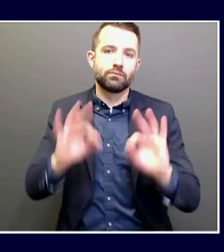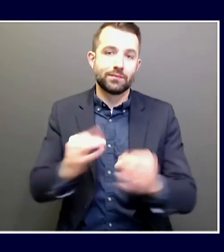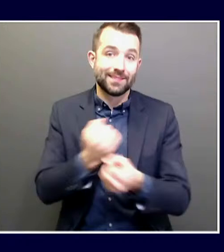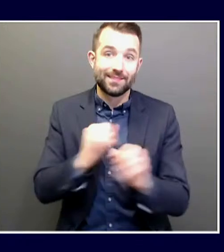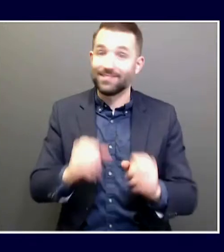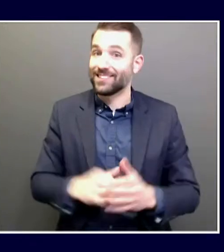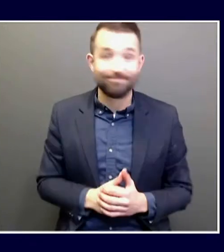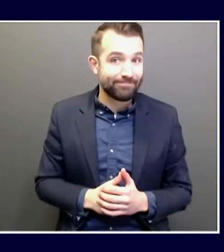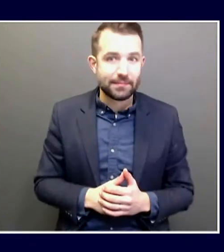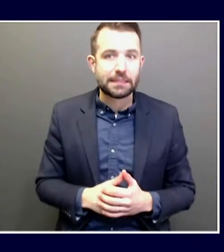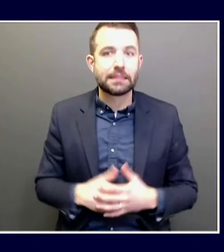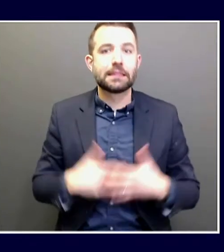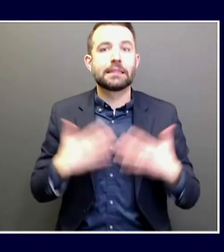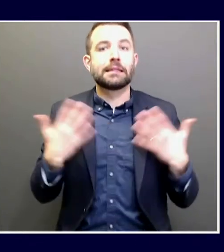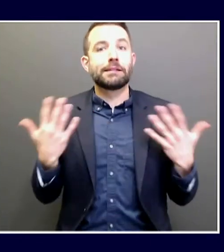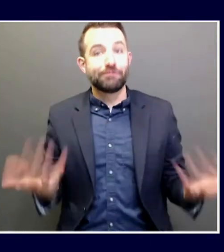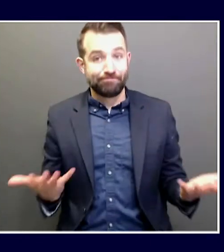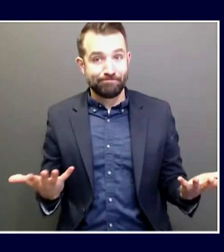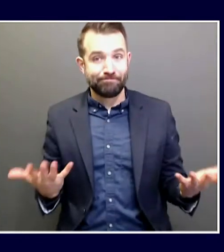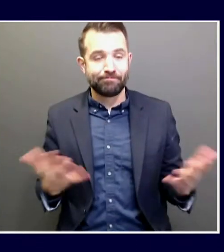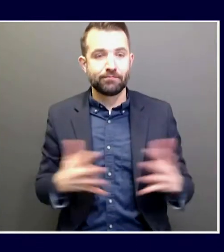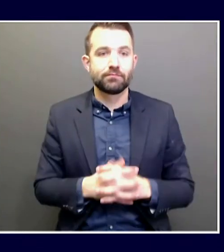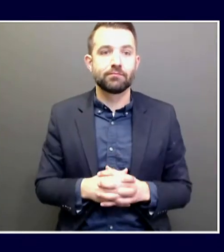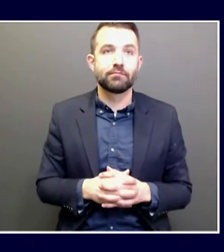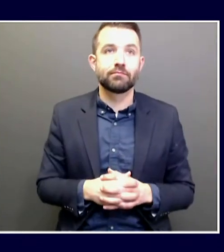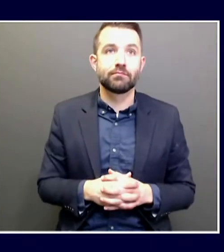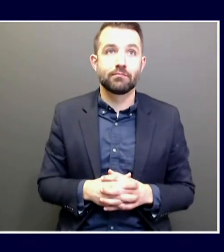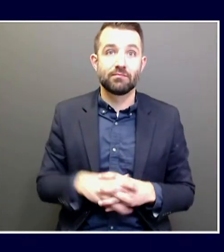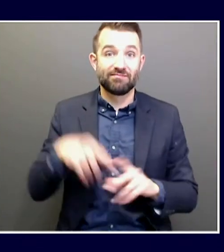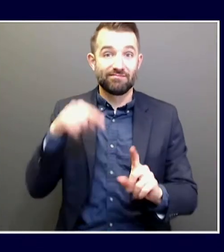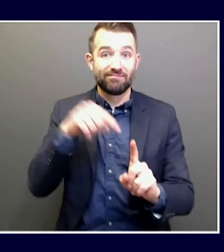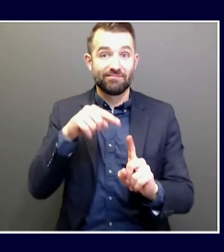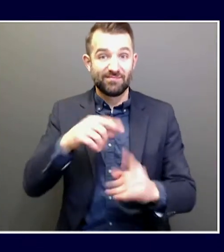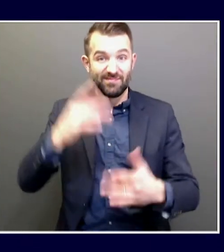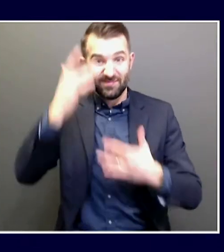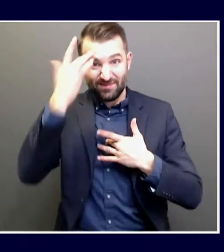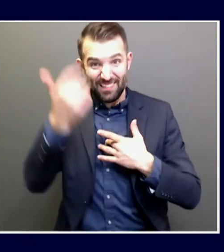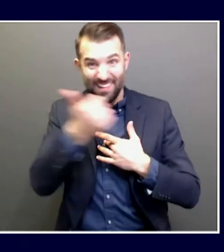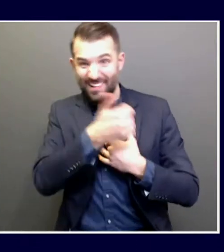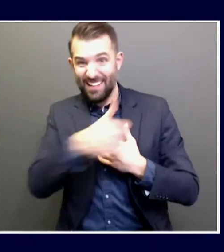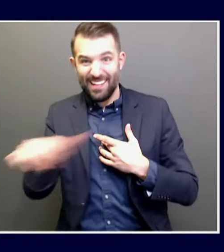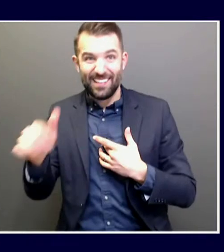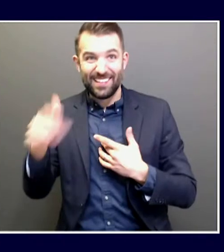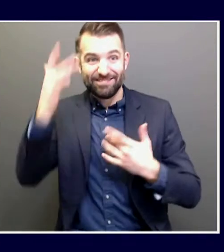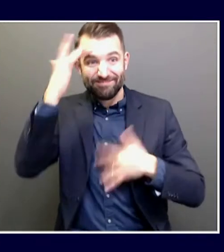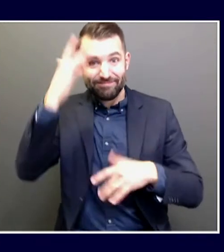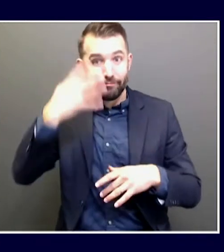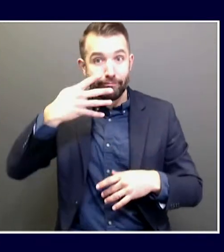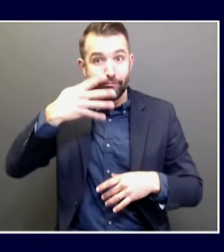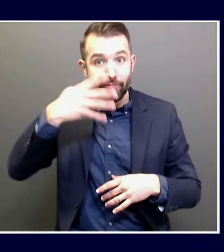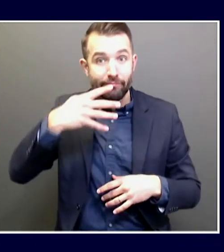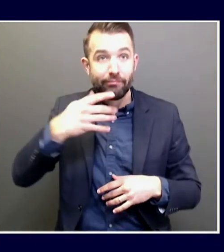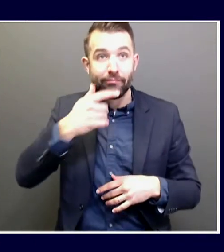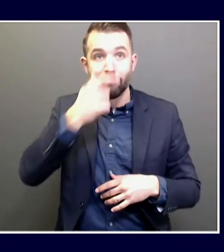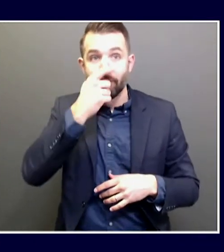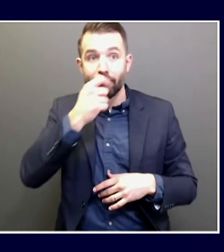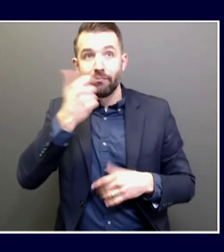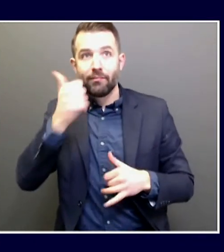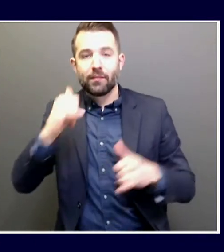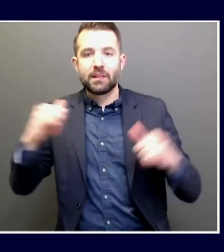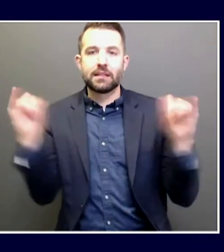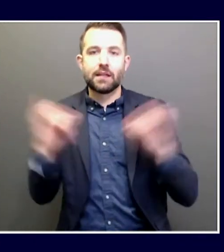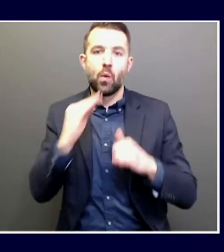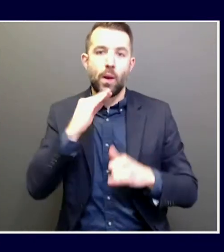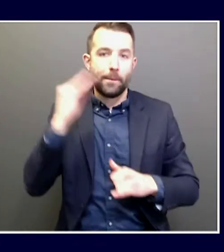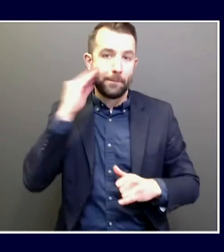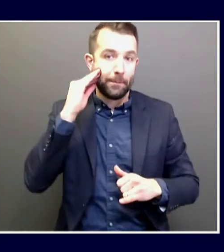staying home if they're sick, so they're not exposing others. They can make sure that there's adequate filtration in the household and everywhere else